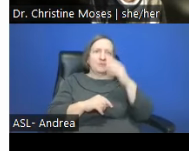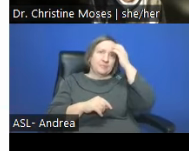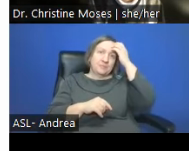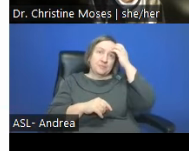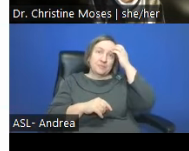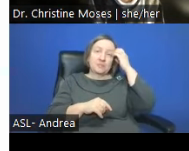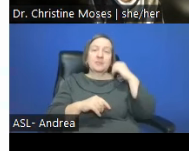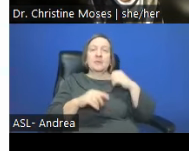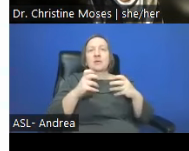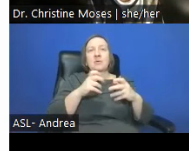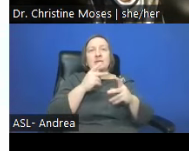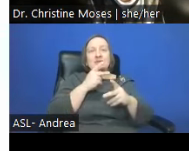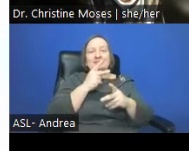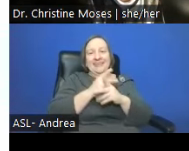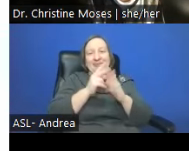I'd like to keep reading